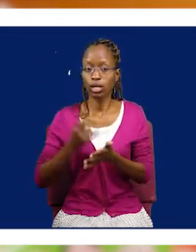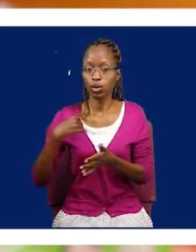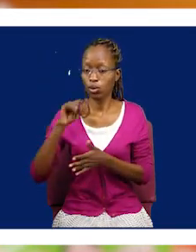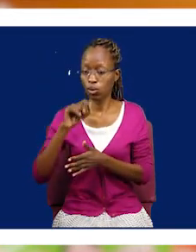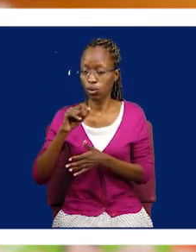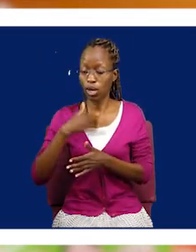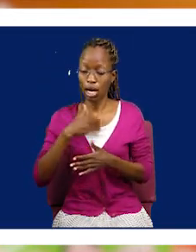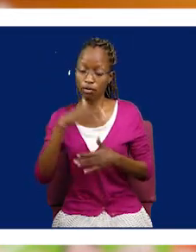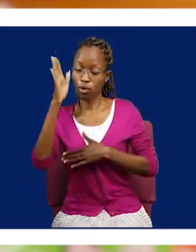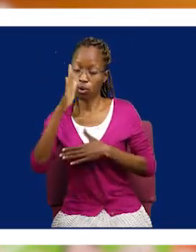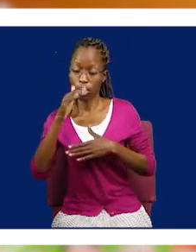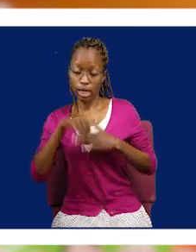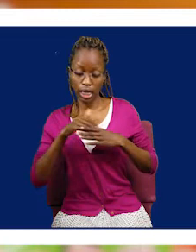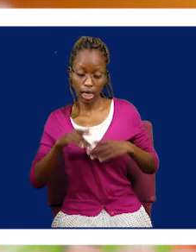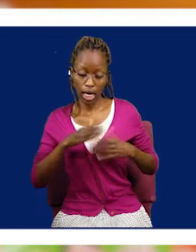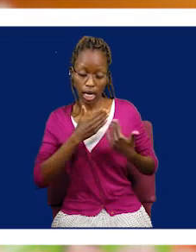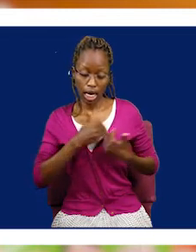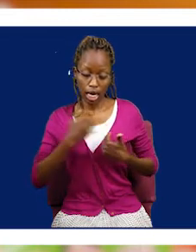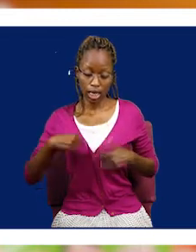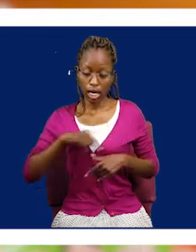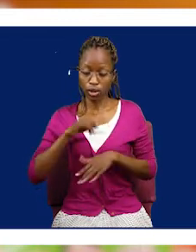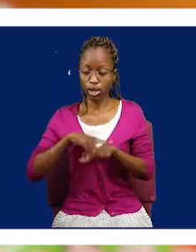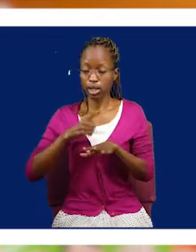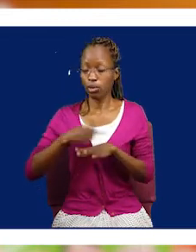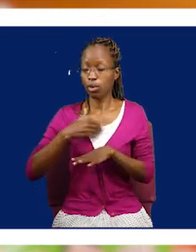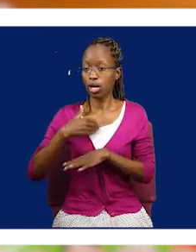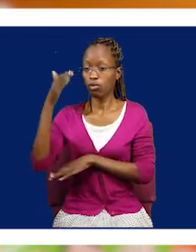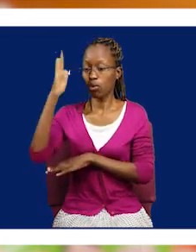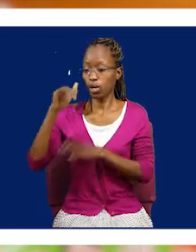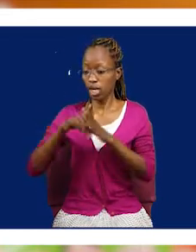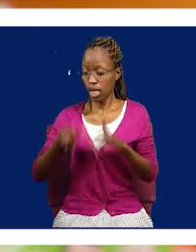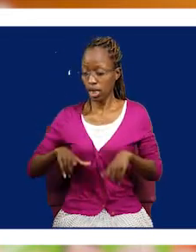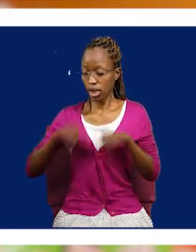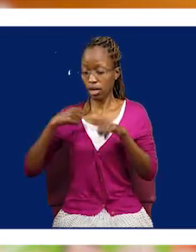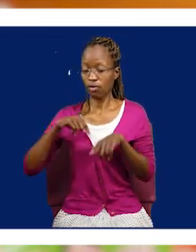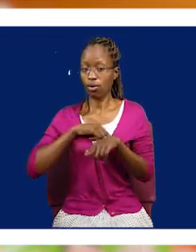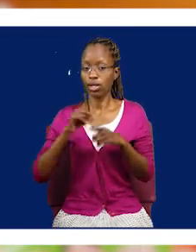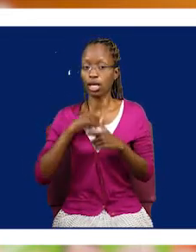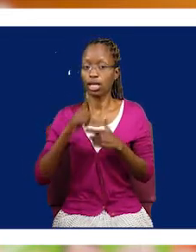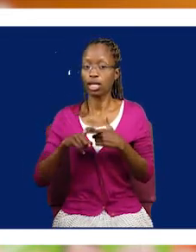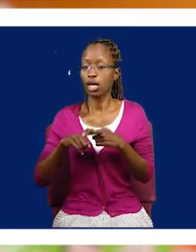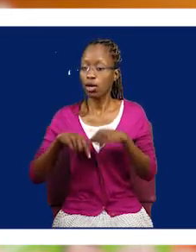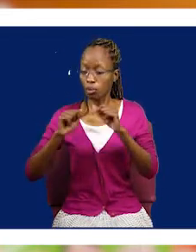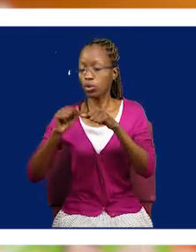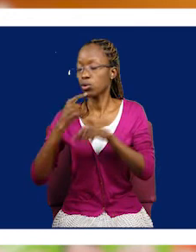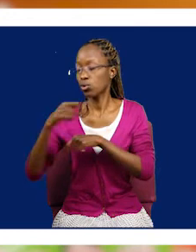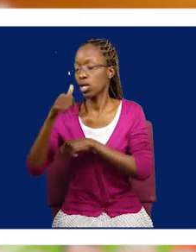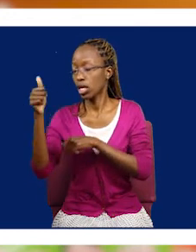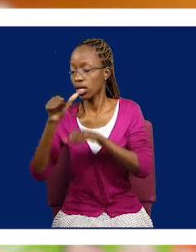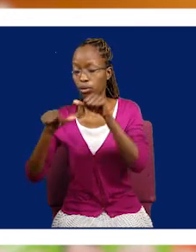have God in our lives ourselves. Because when we have God in our lives, we are able to tell others about